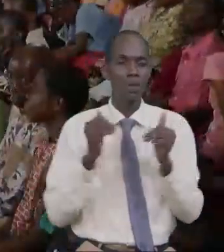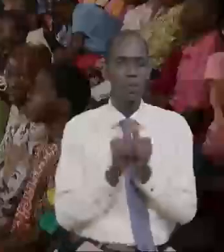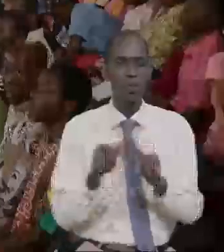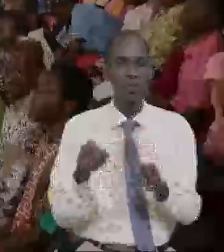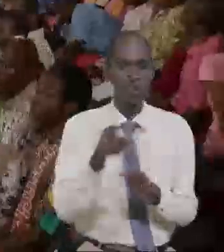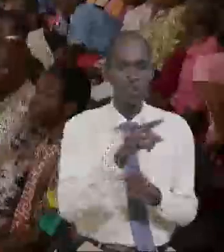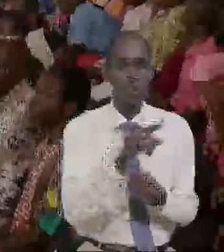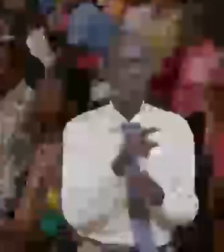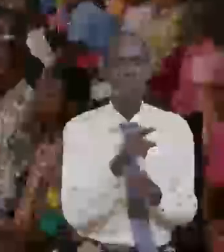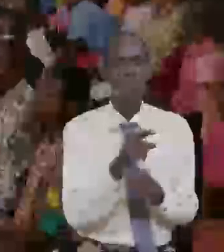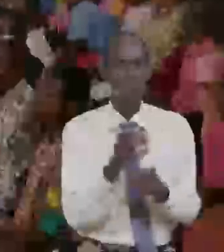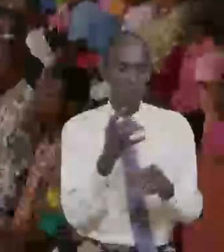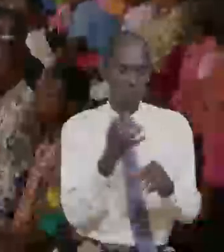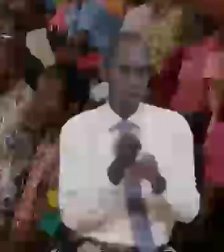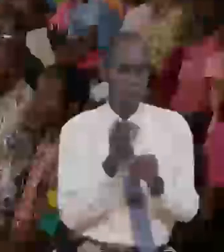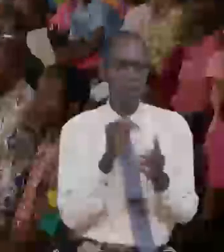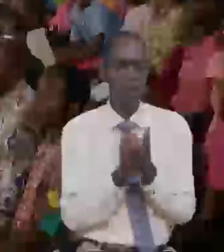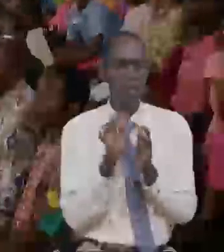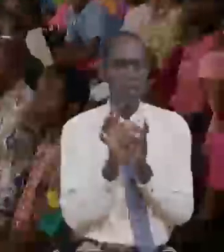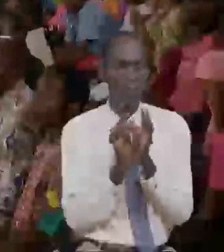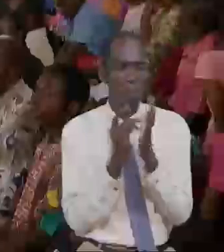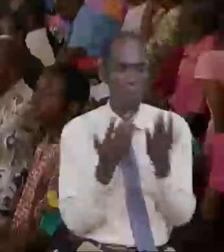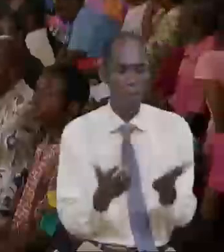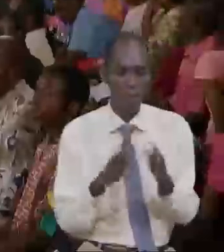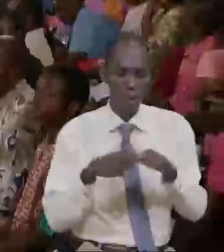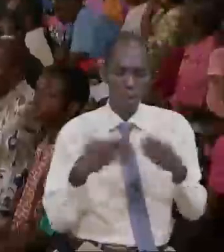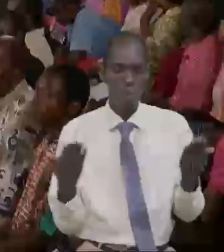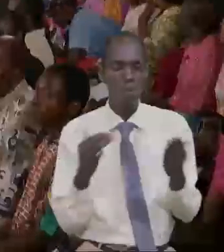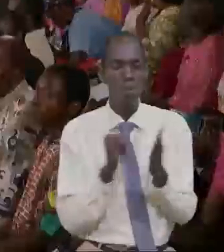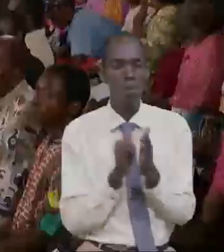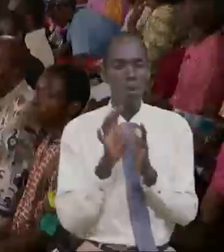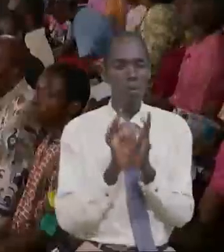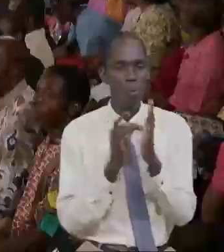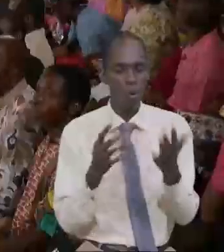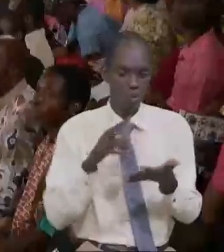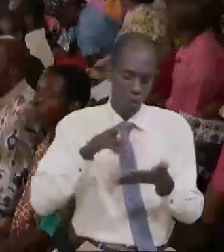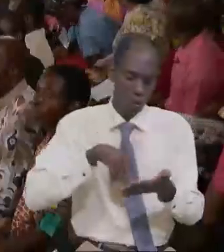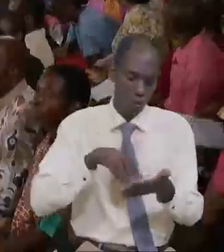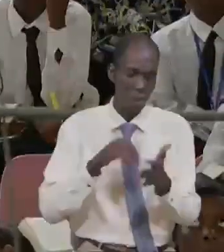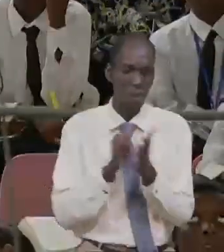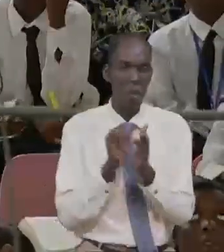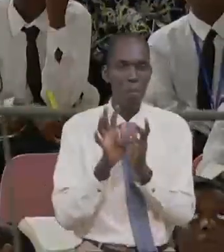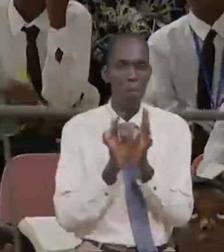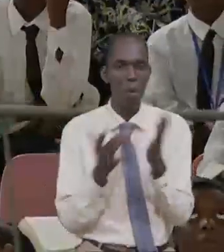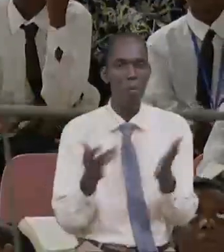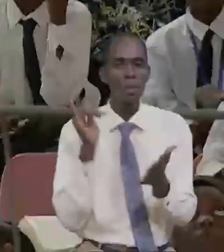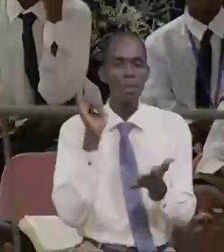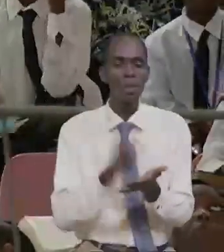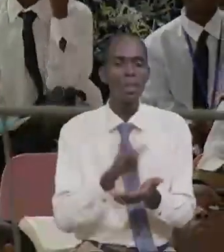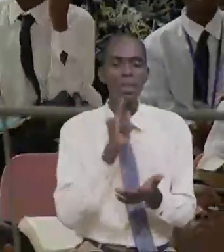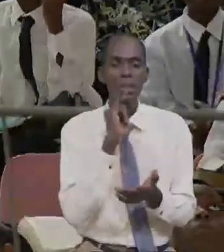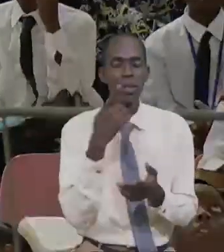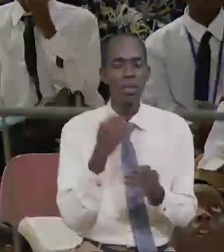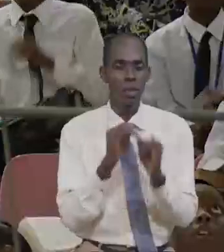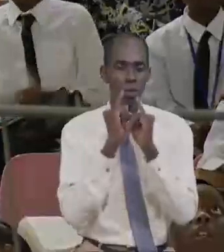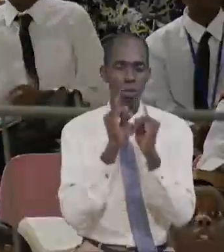manual. It will not depart from your hand. It will not depart from your mouth. And then when you want